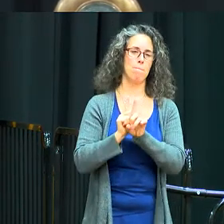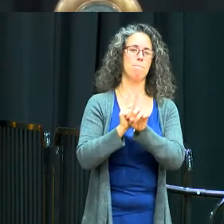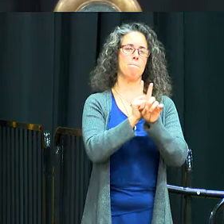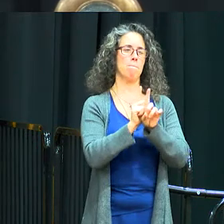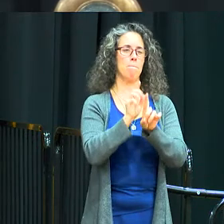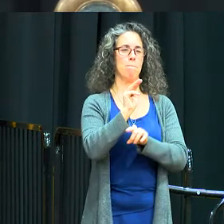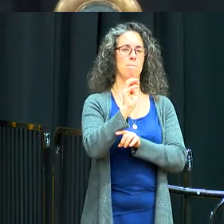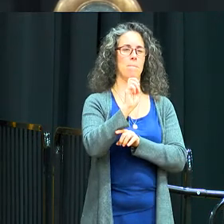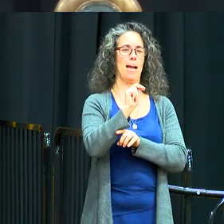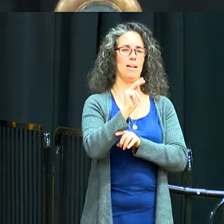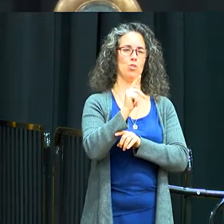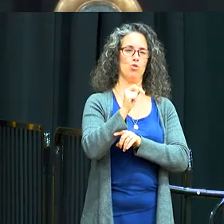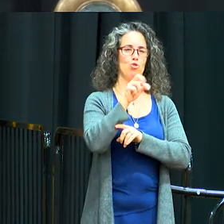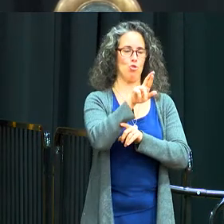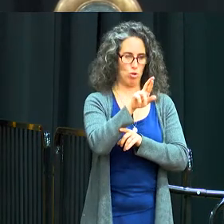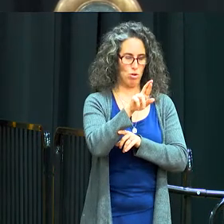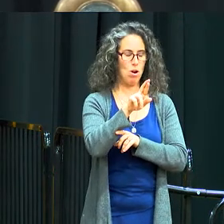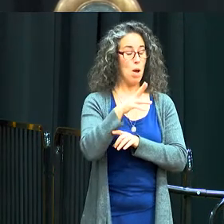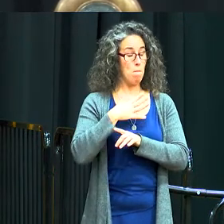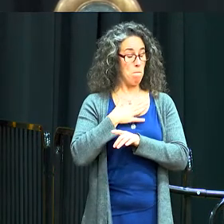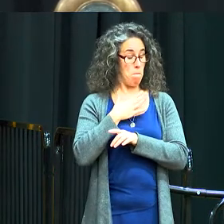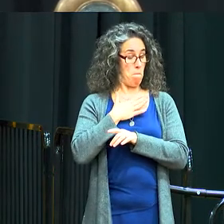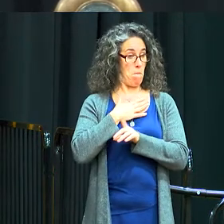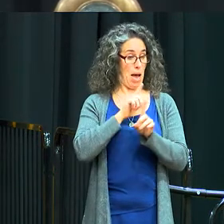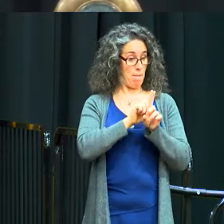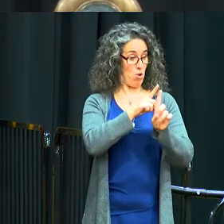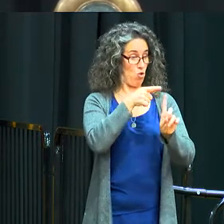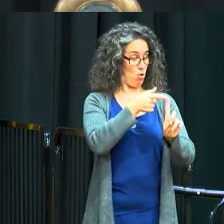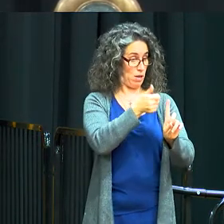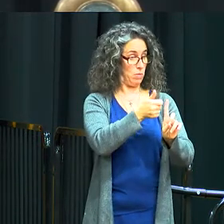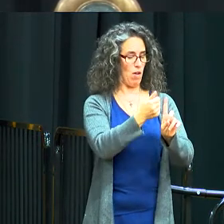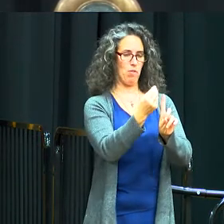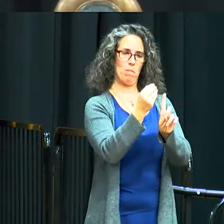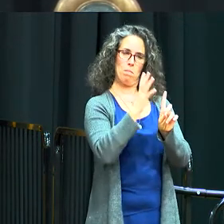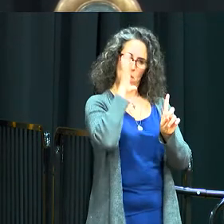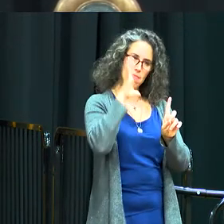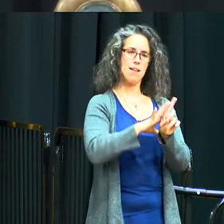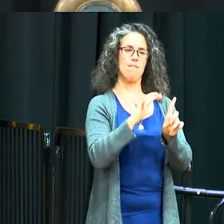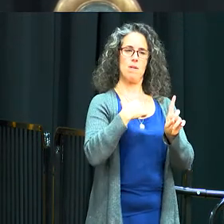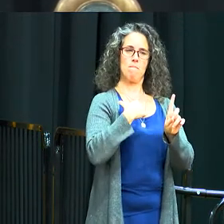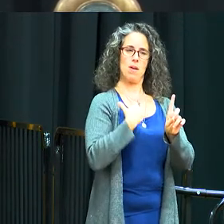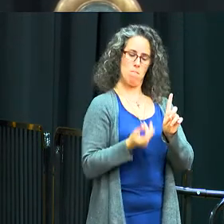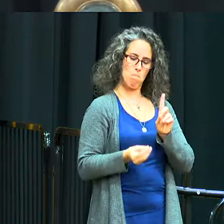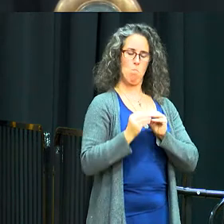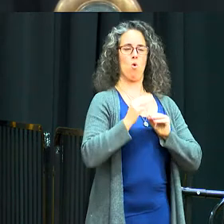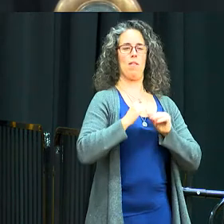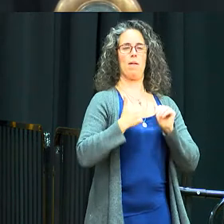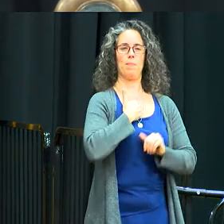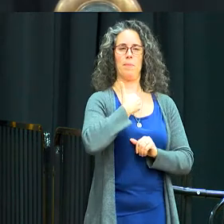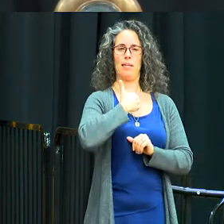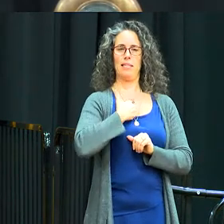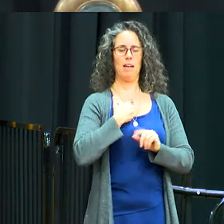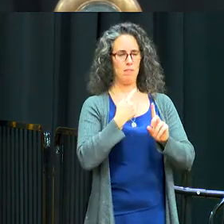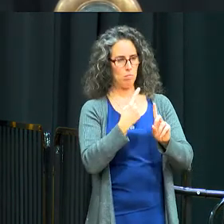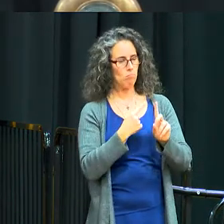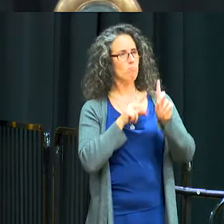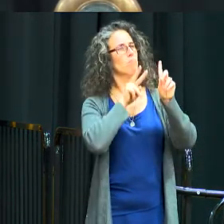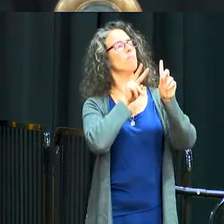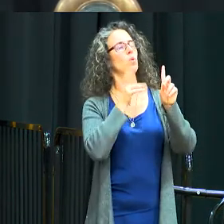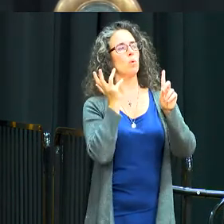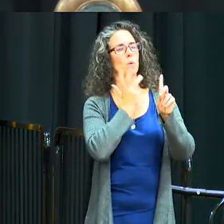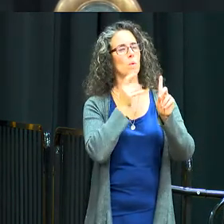former supervisor mentor, who believed in me more than I believed in myself. He encouraged me and recommended me